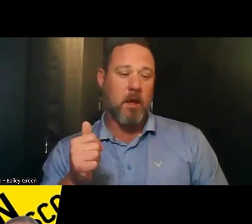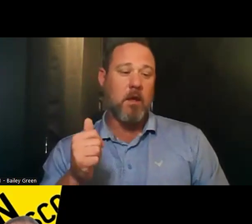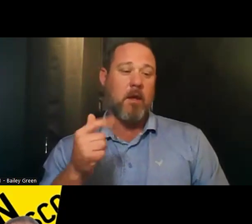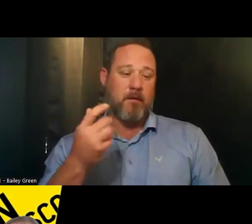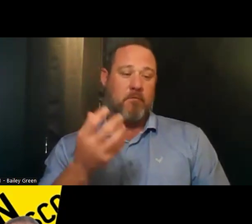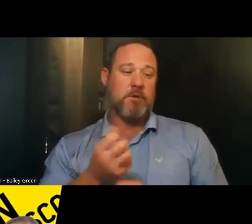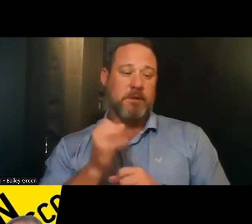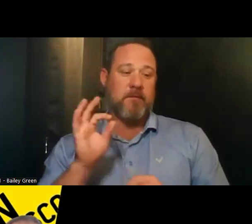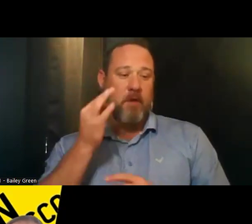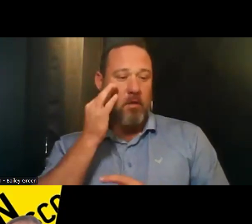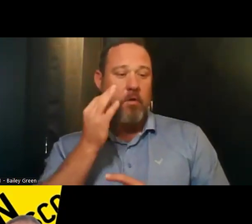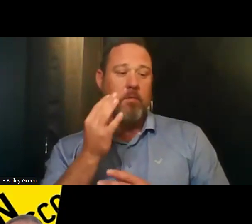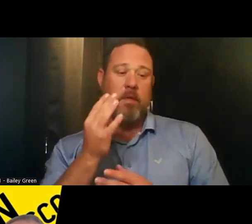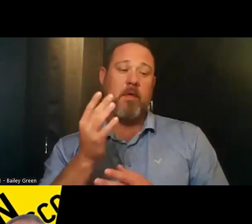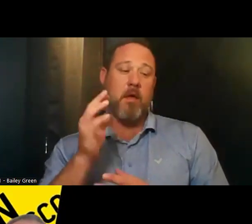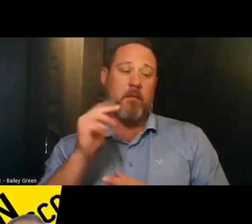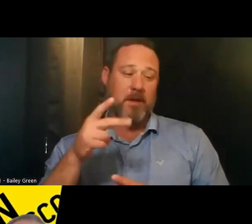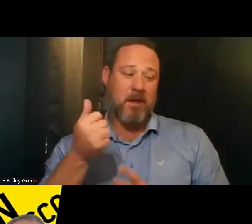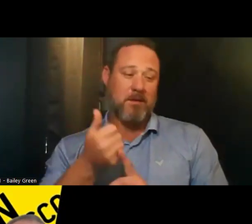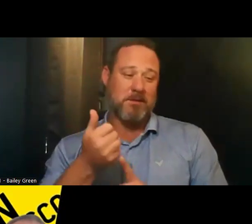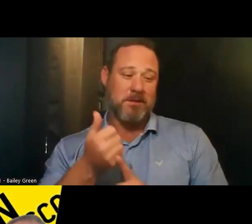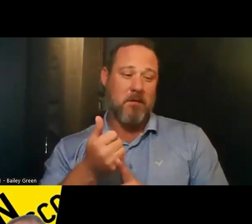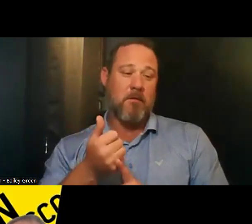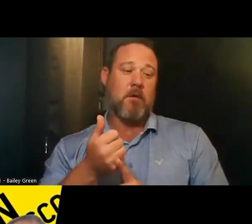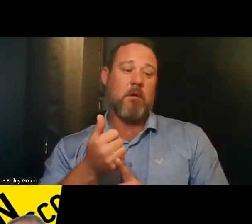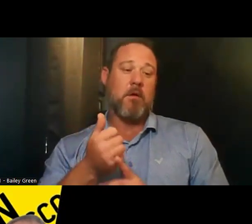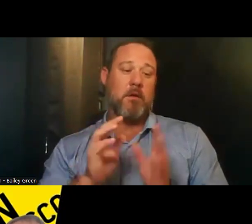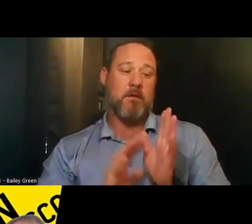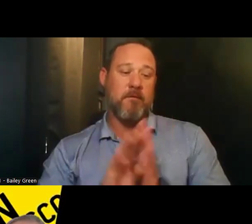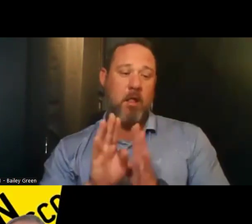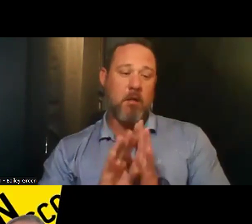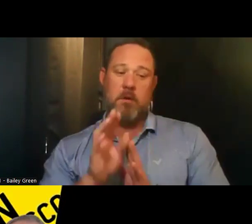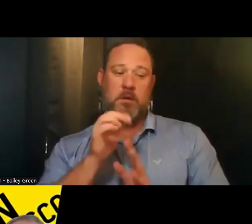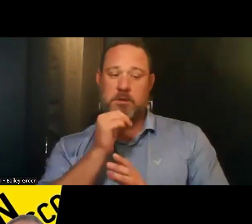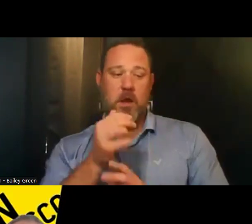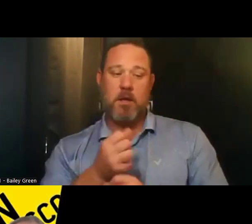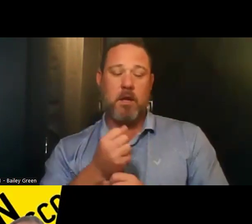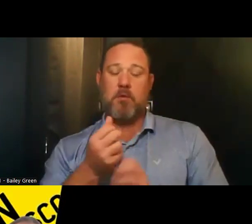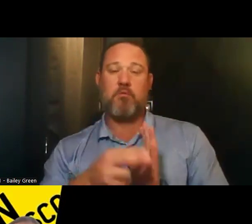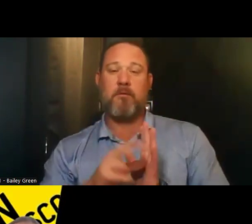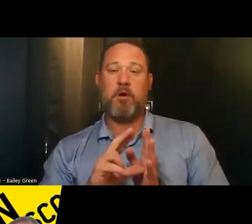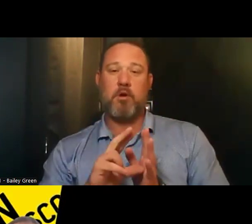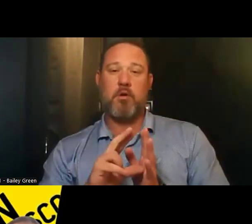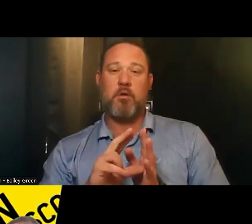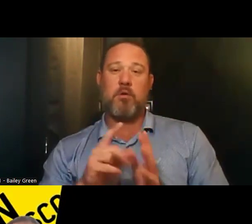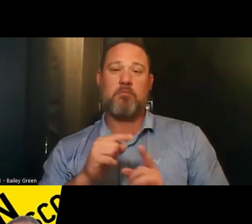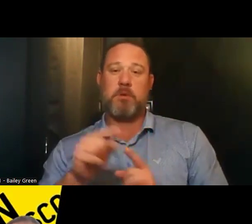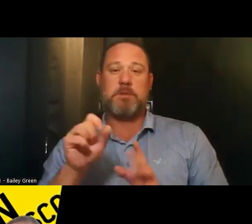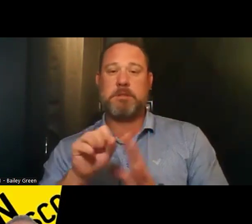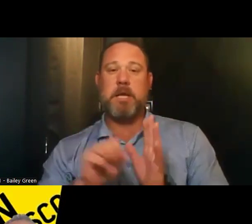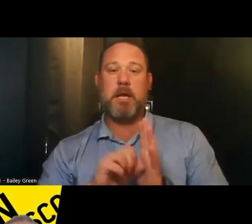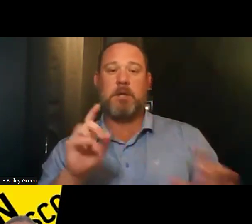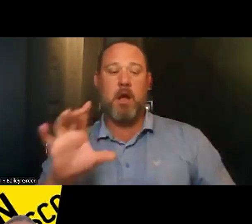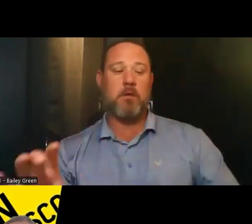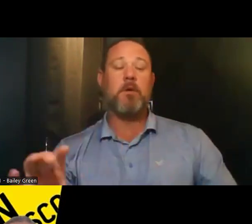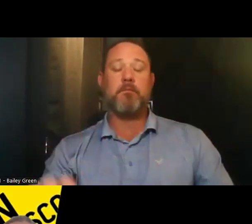federal funding, but the master plan itself, the development of the plan and all that doesn't get federal review. It's purely a state document.